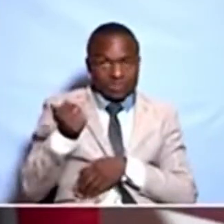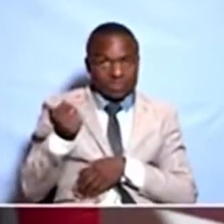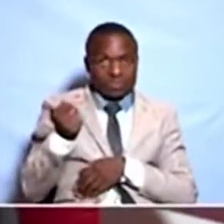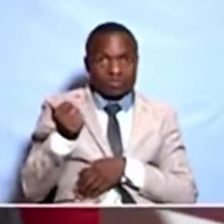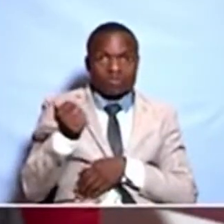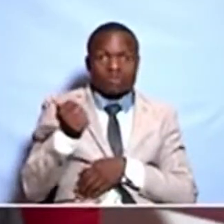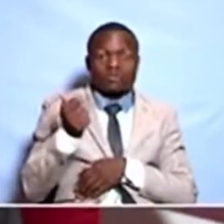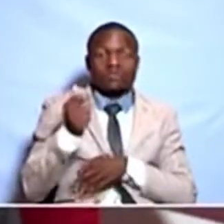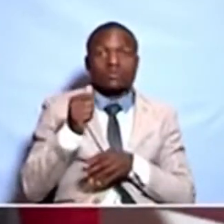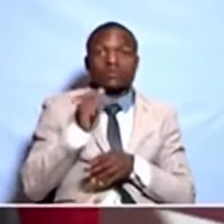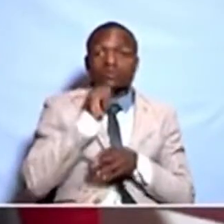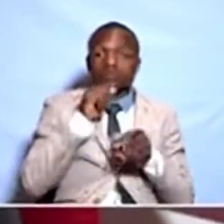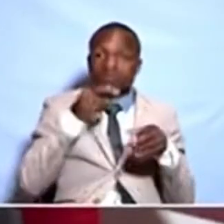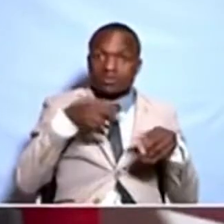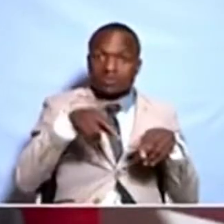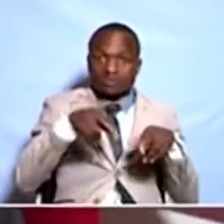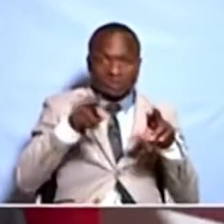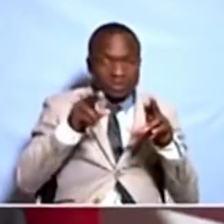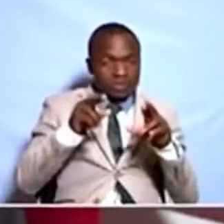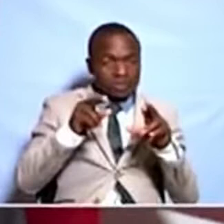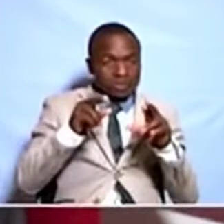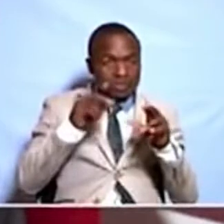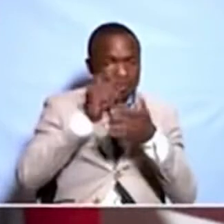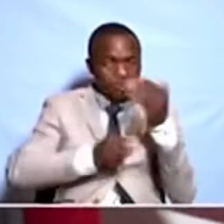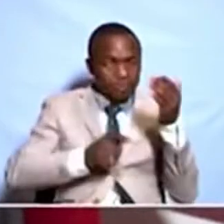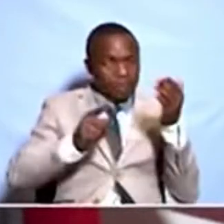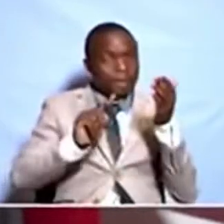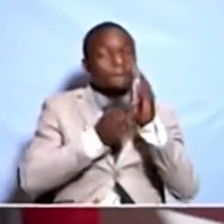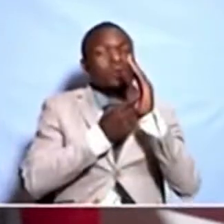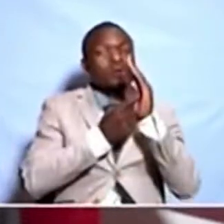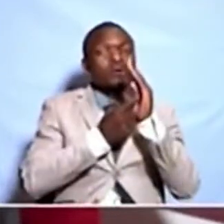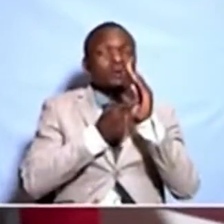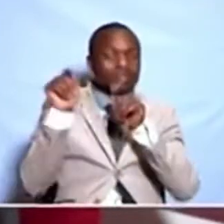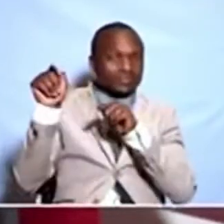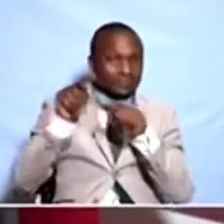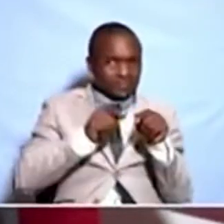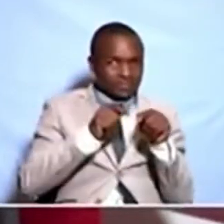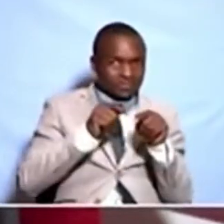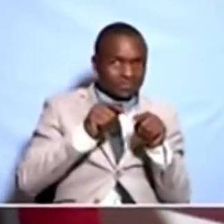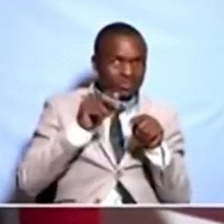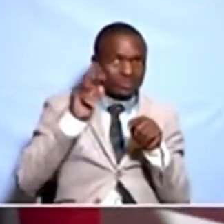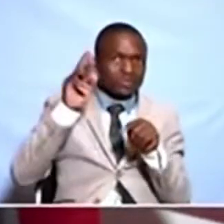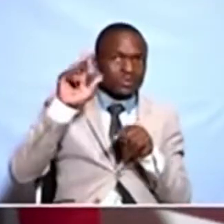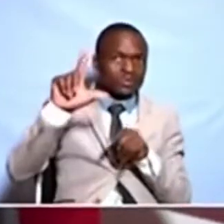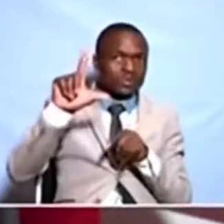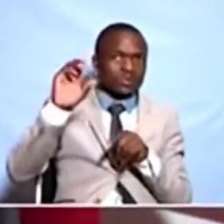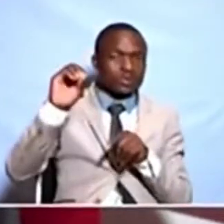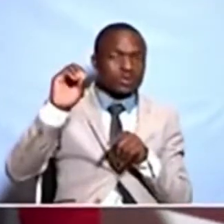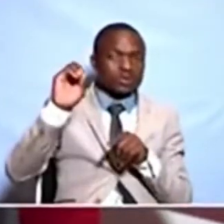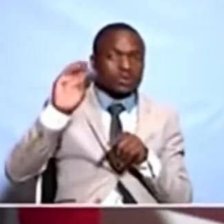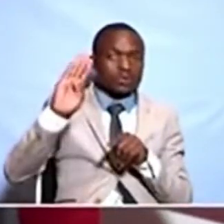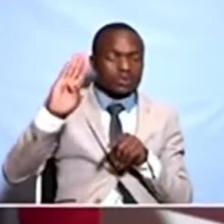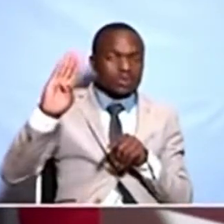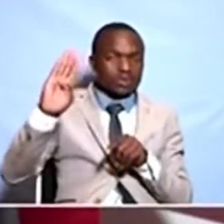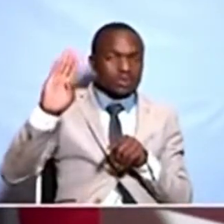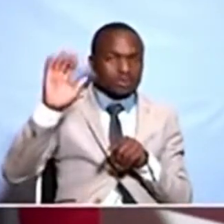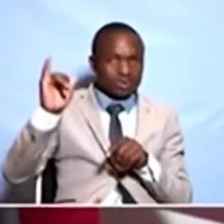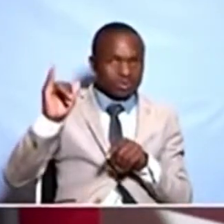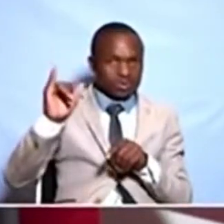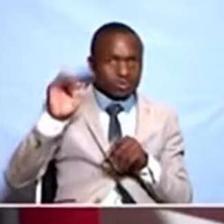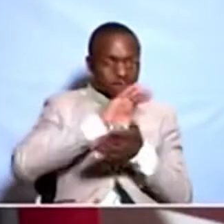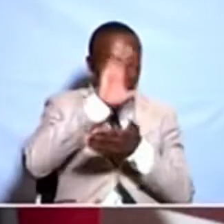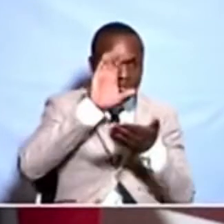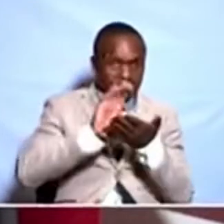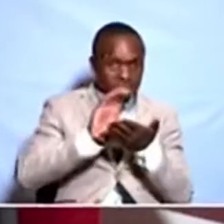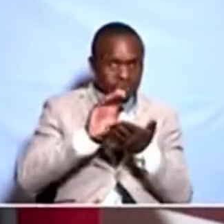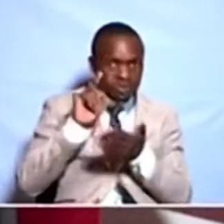what point do you change ownership? That is coming from Robbie in Choma. And the third one is, good morning. How